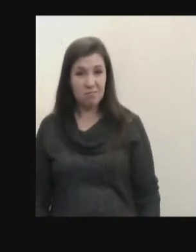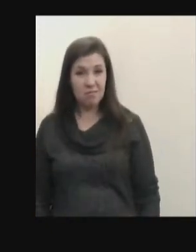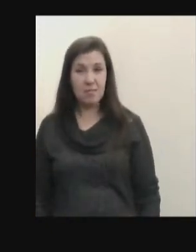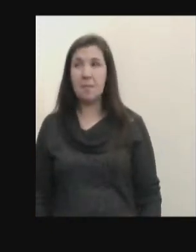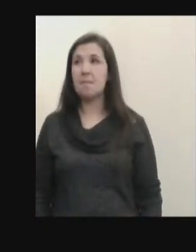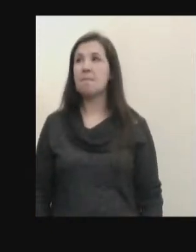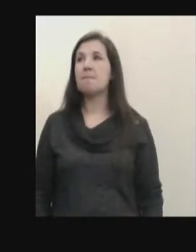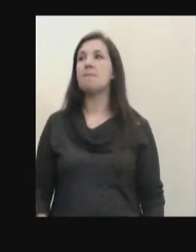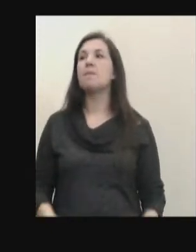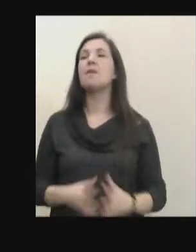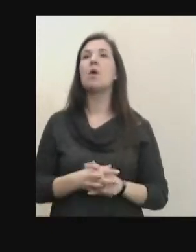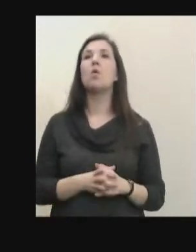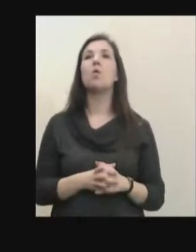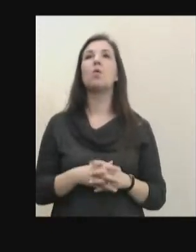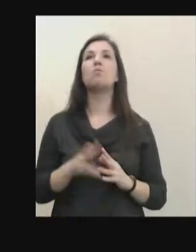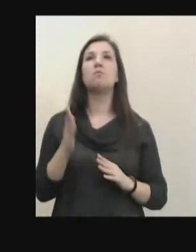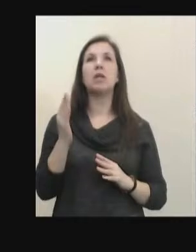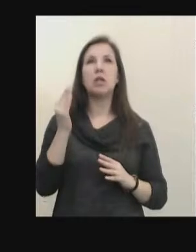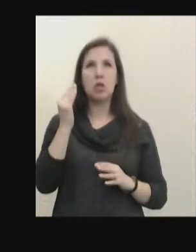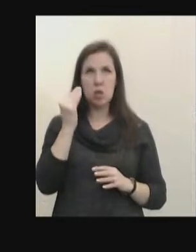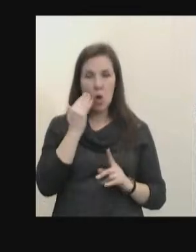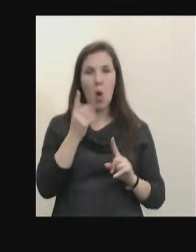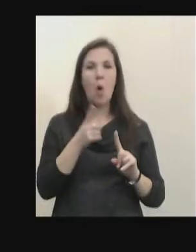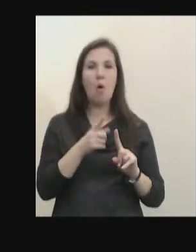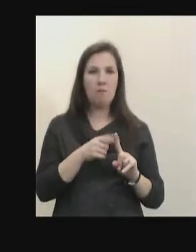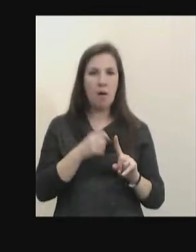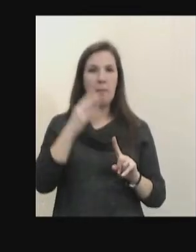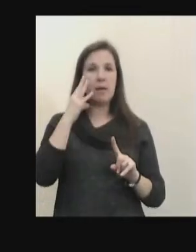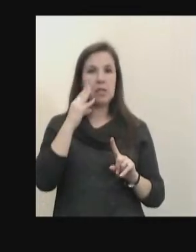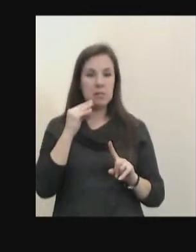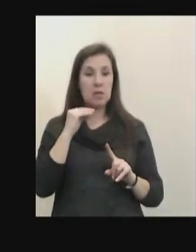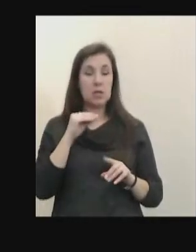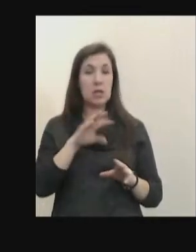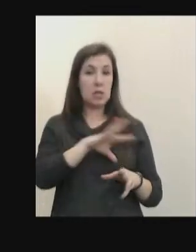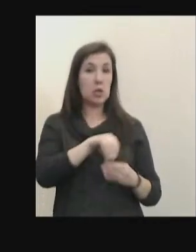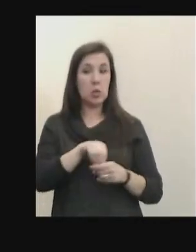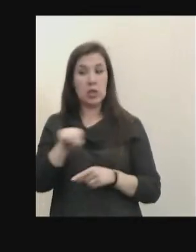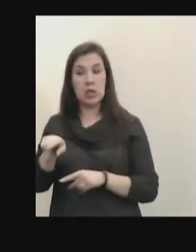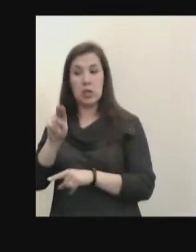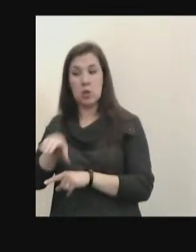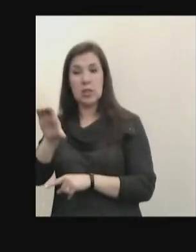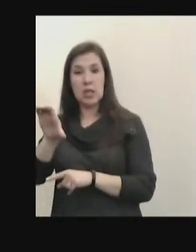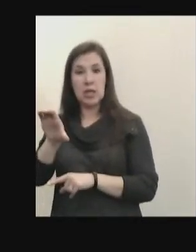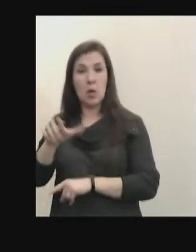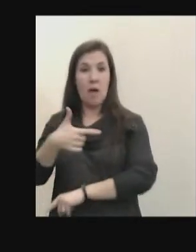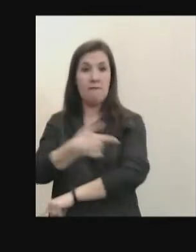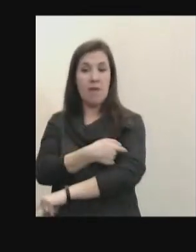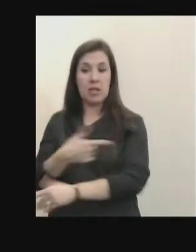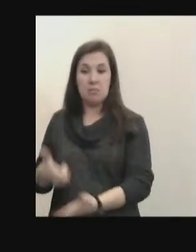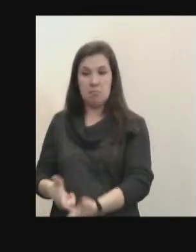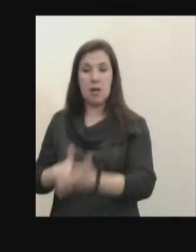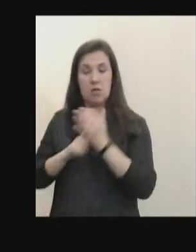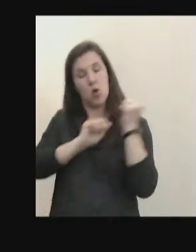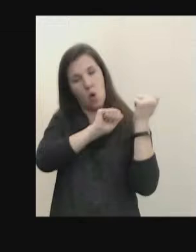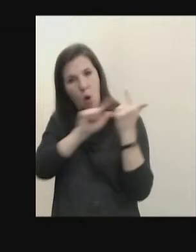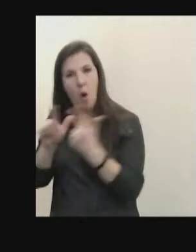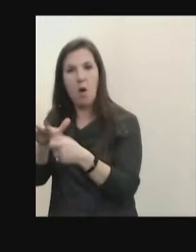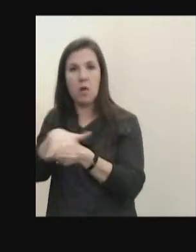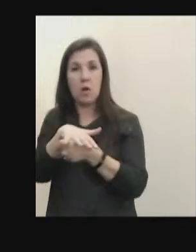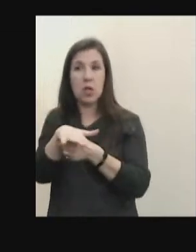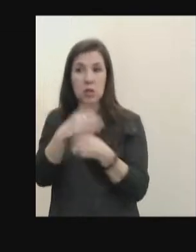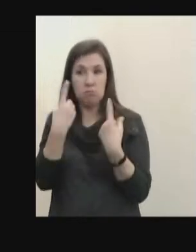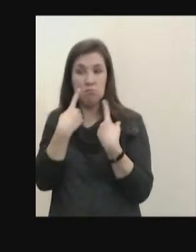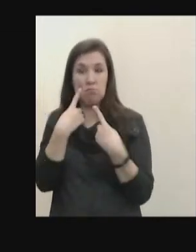We know from experience, including in downstate in New York City, where there is a vaccine mandate at all locations, that it has worked very